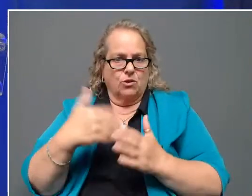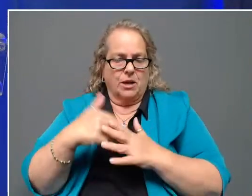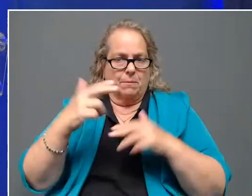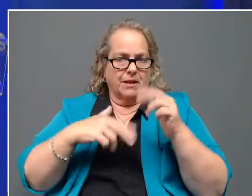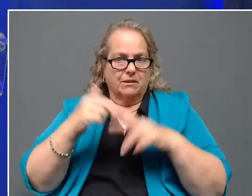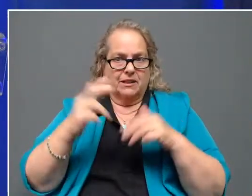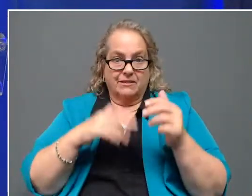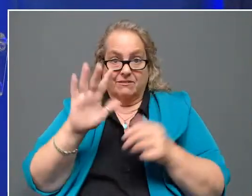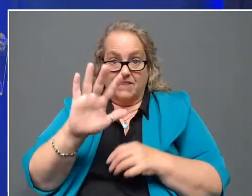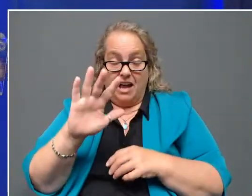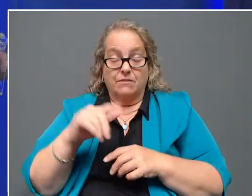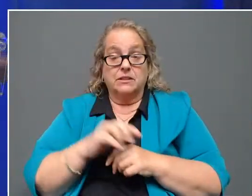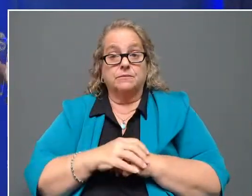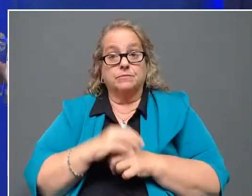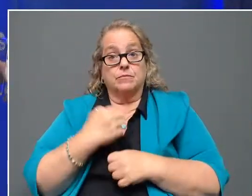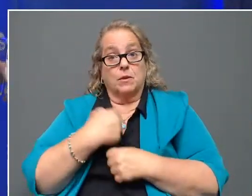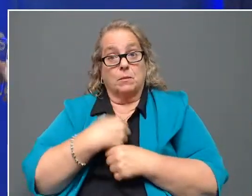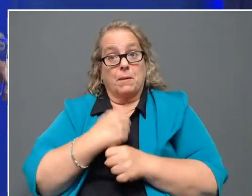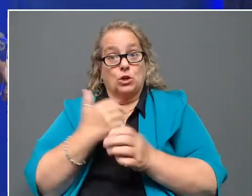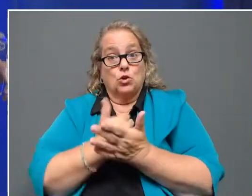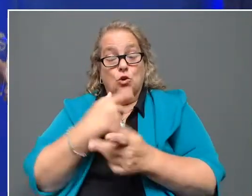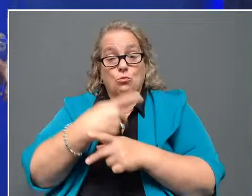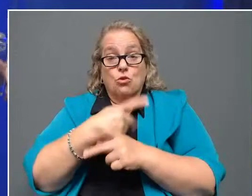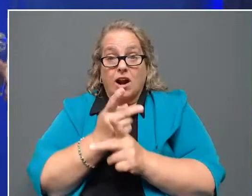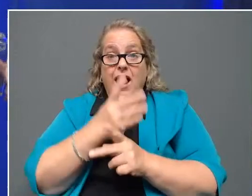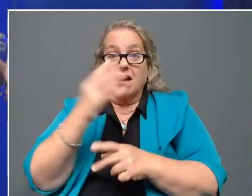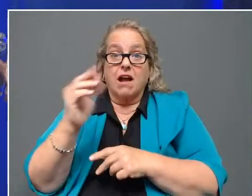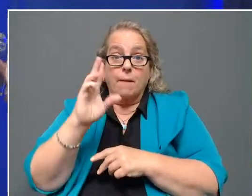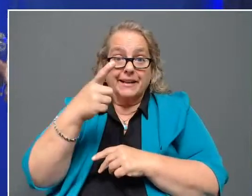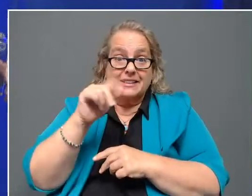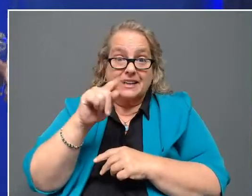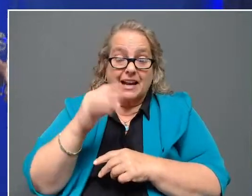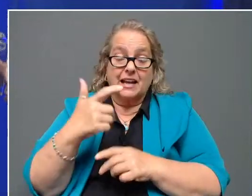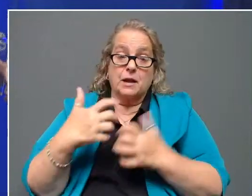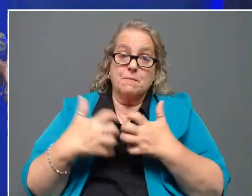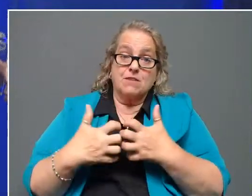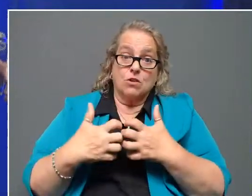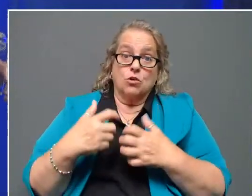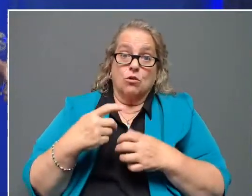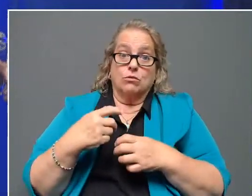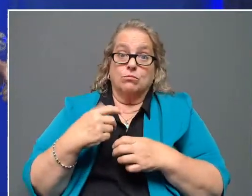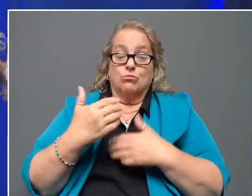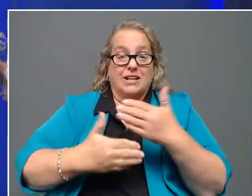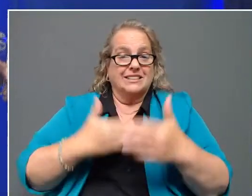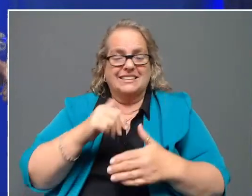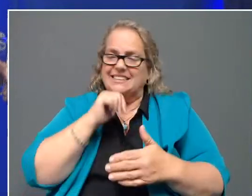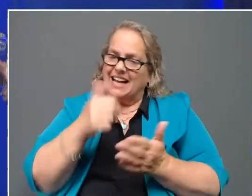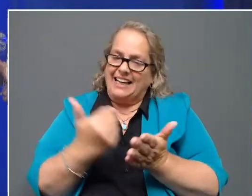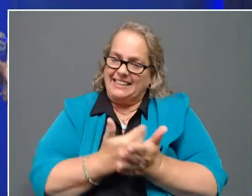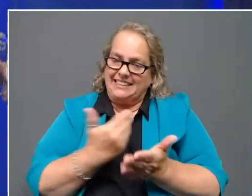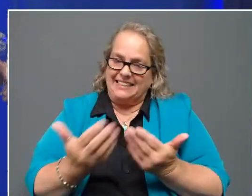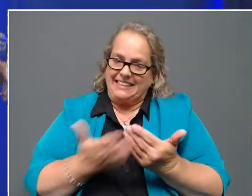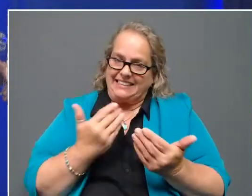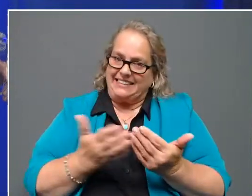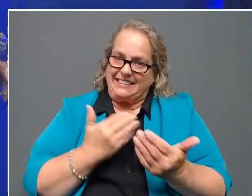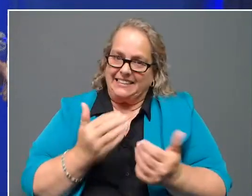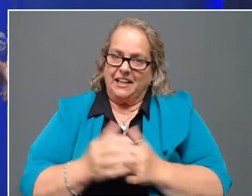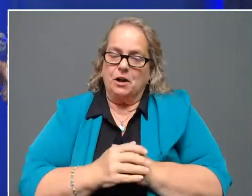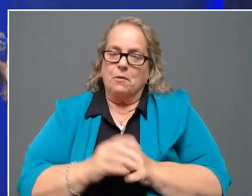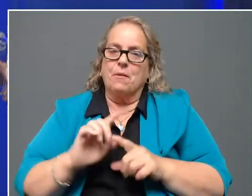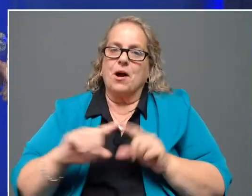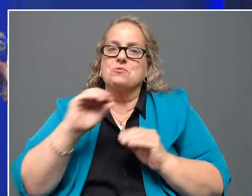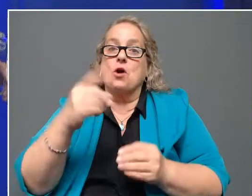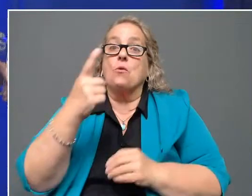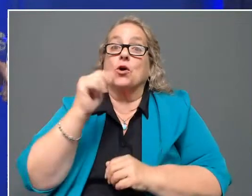Launching a new product and updating manufacturing process is never an easy undertaking, but no one could have imagined